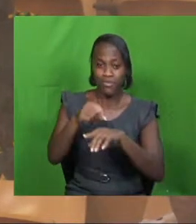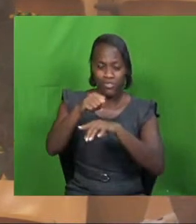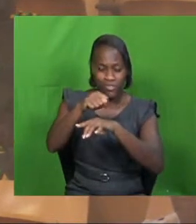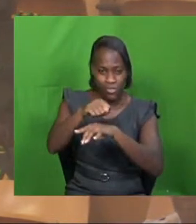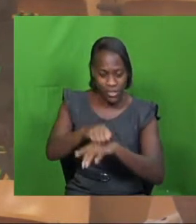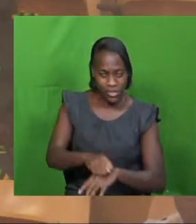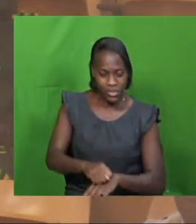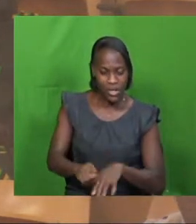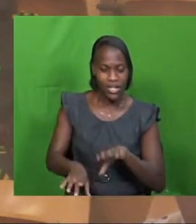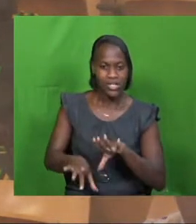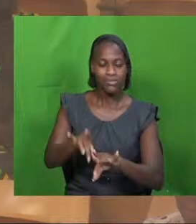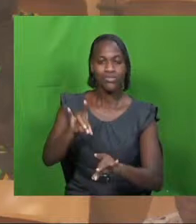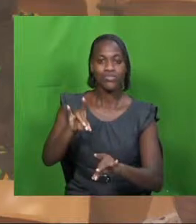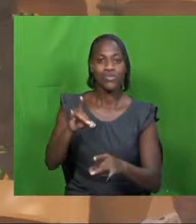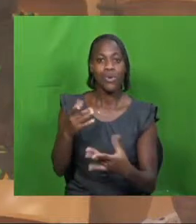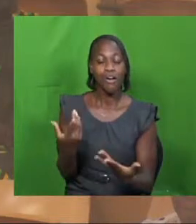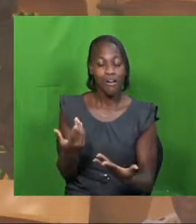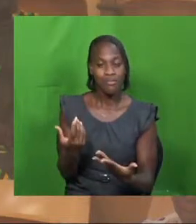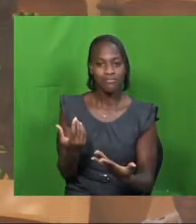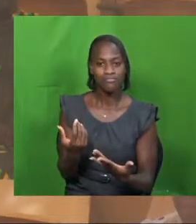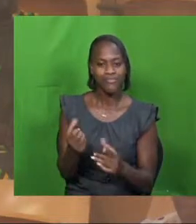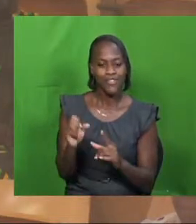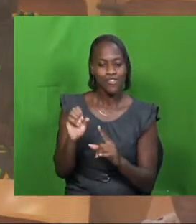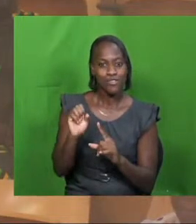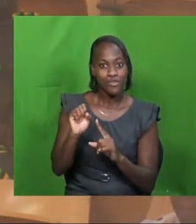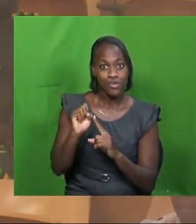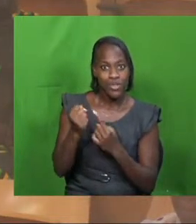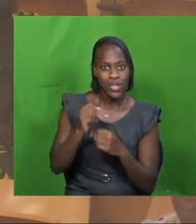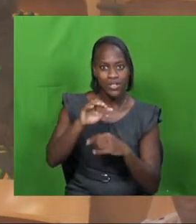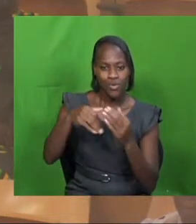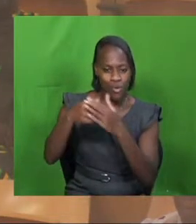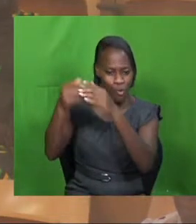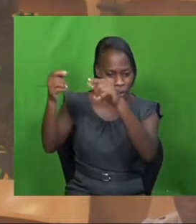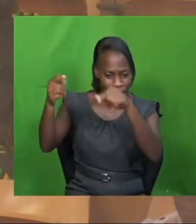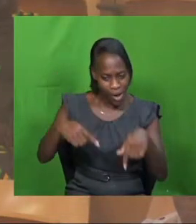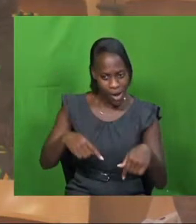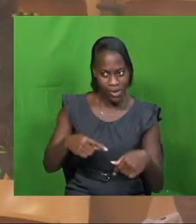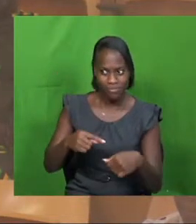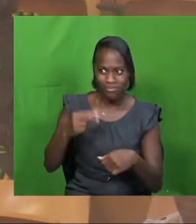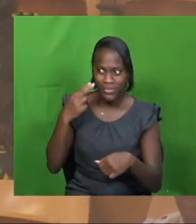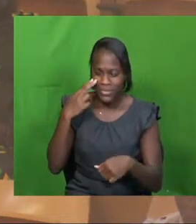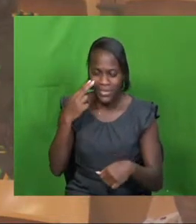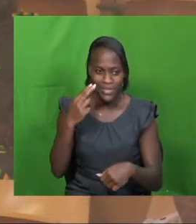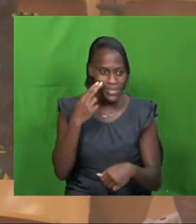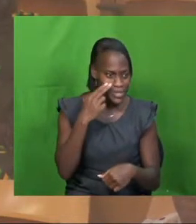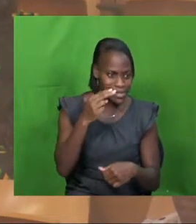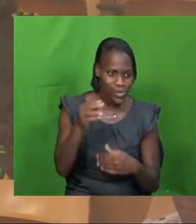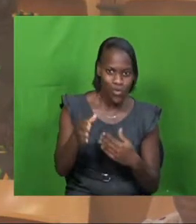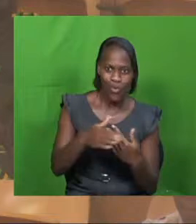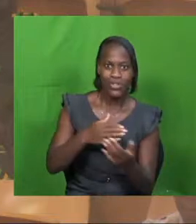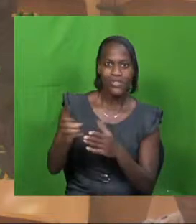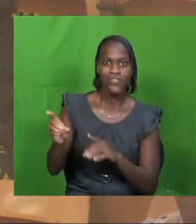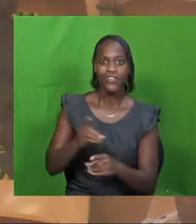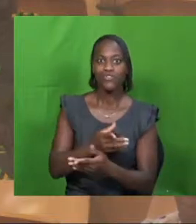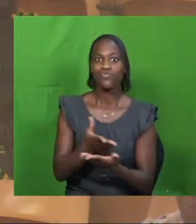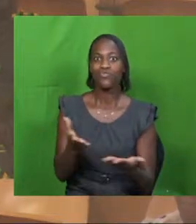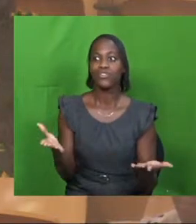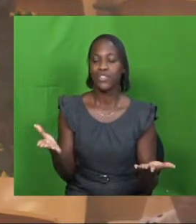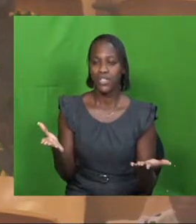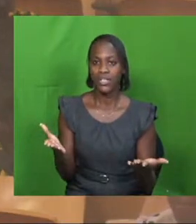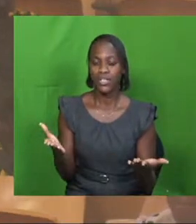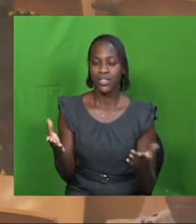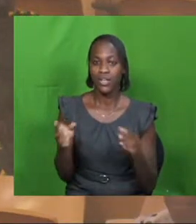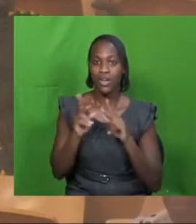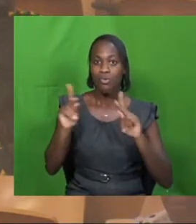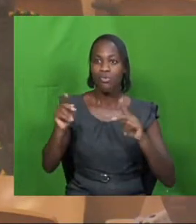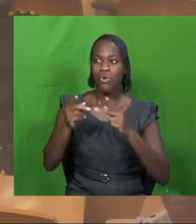civil society, to come and be part of the proceedings of the House. The public gallery is there.